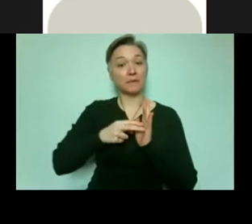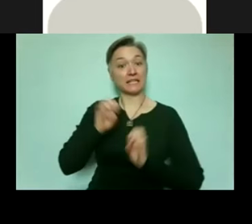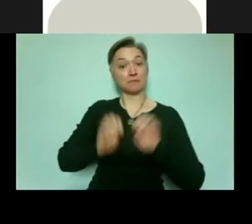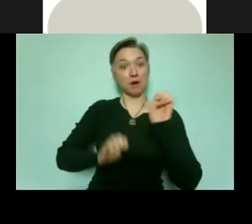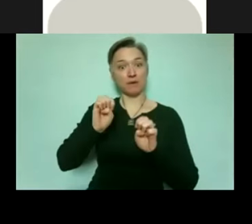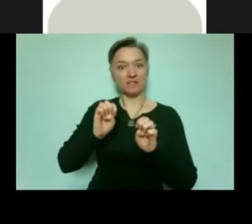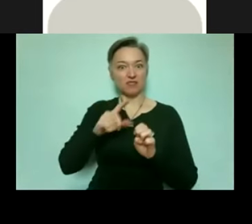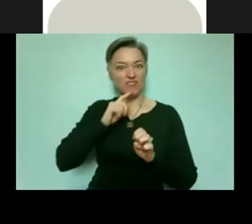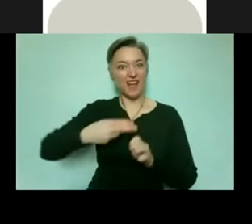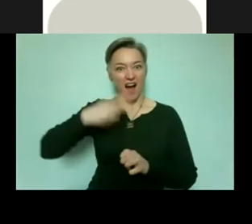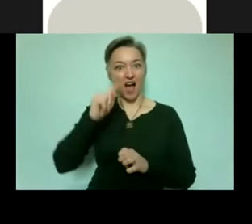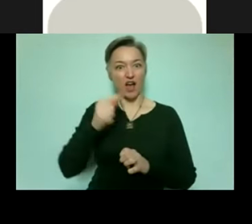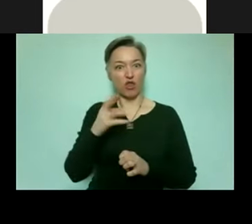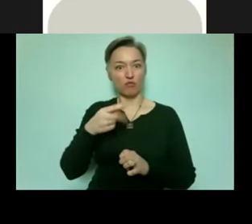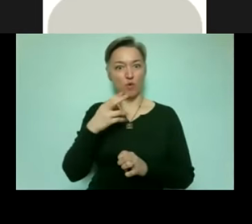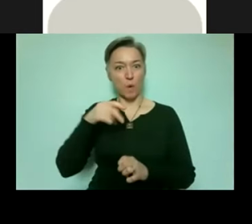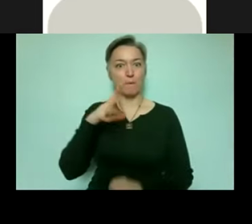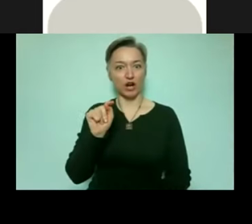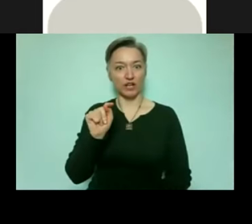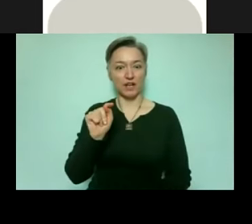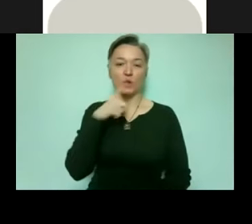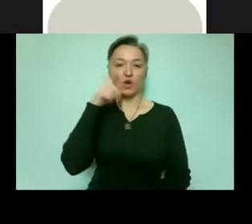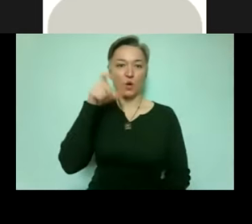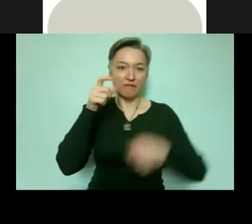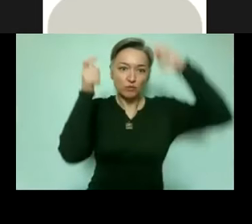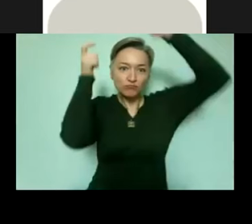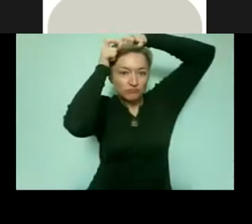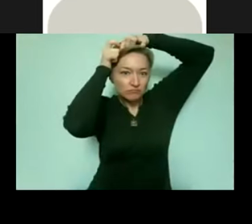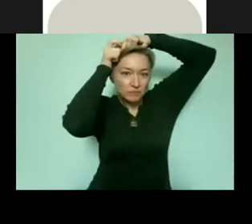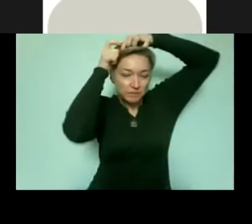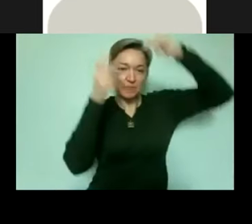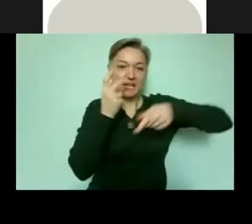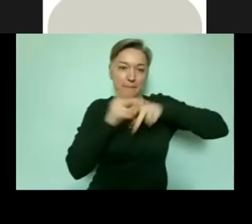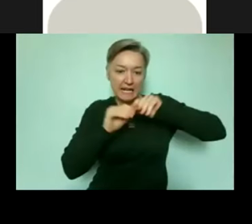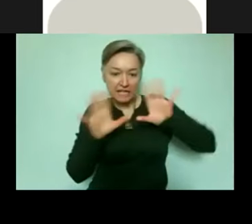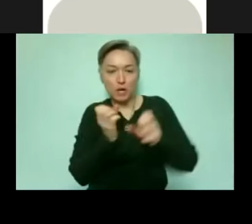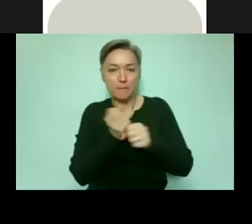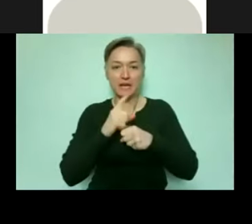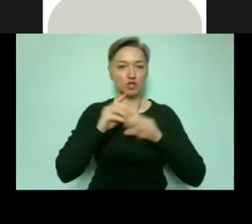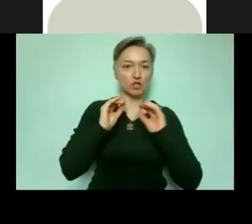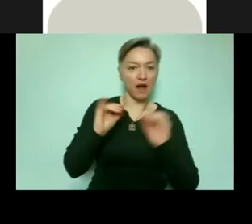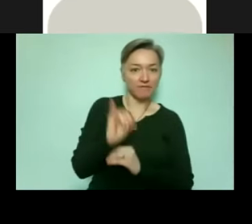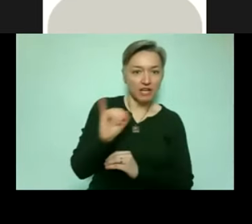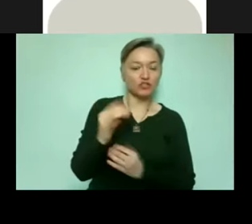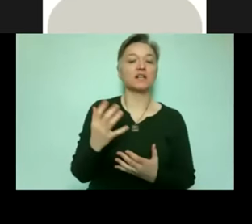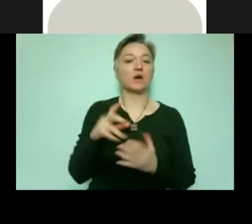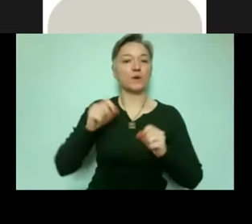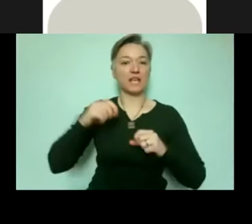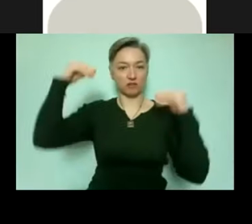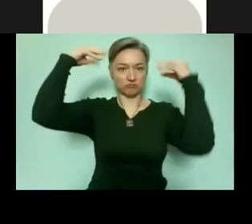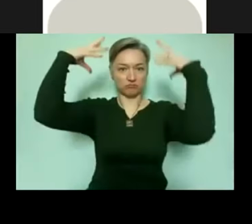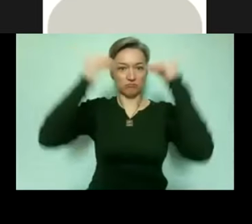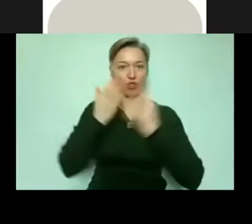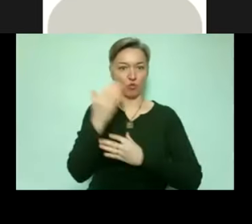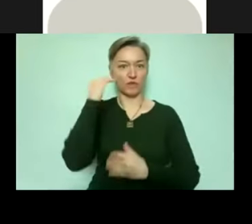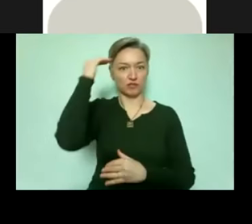high throughput. We don't have to worry about implanting a window and keeping the window clear, infection, and so on. We can just image through a skull. This means we can